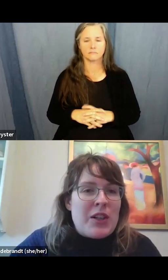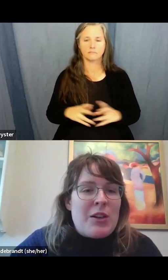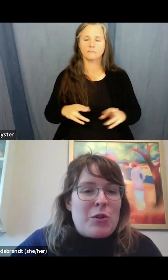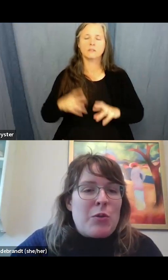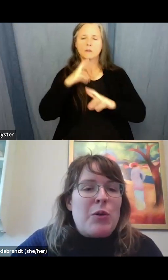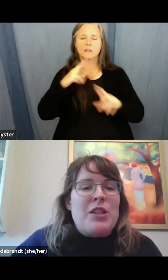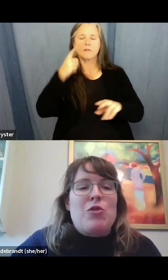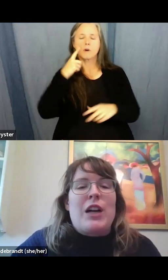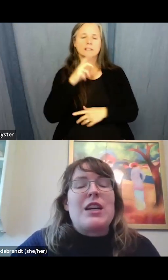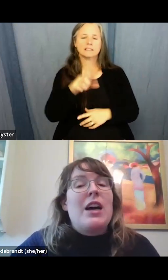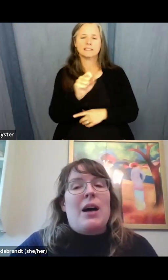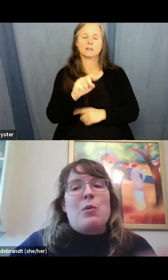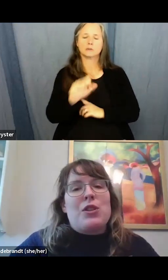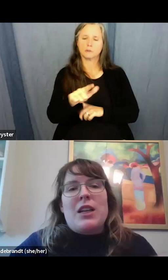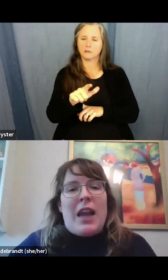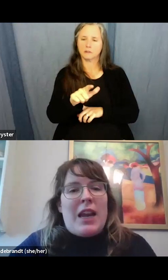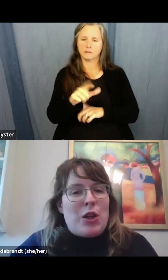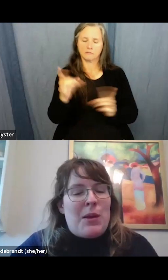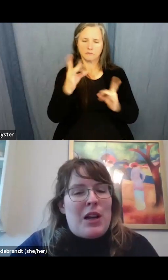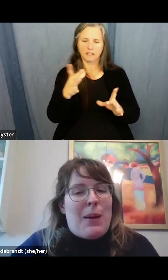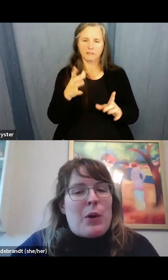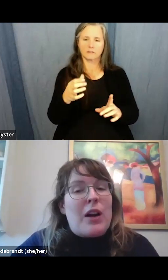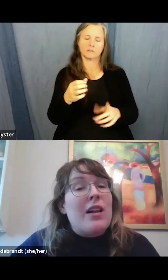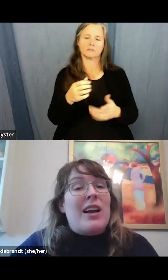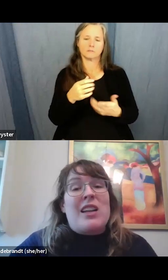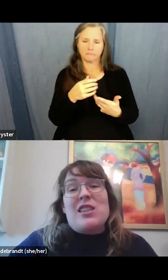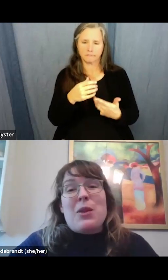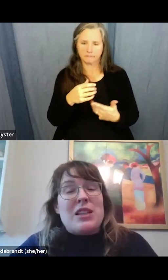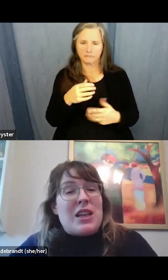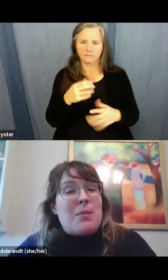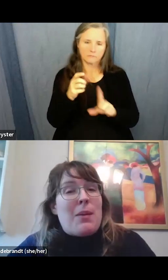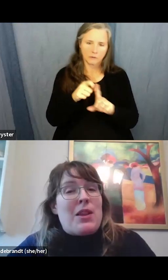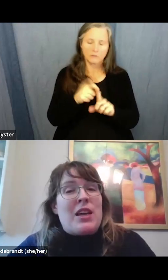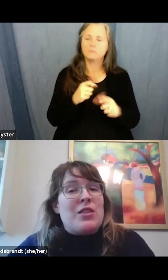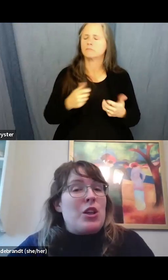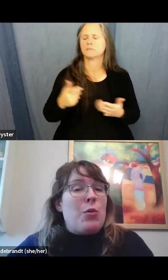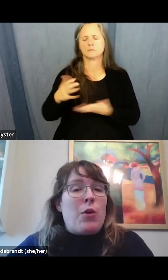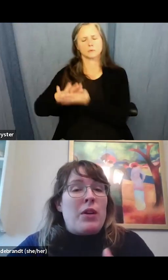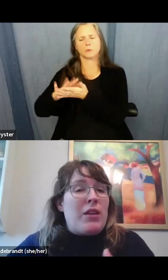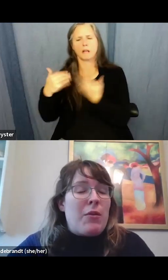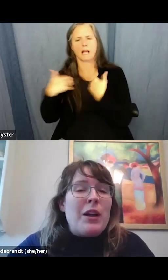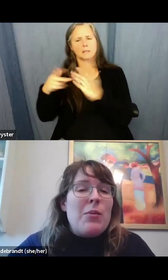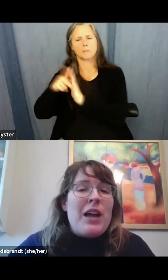young person in a school or district, or just an engaged community member, again, some of these things might be things